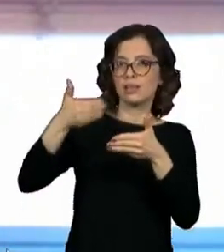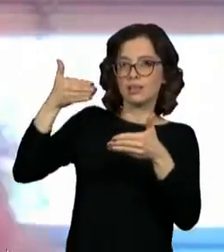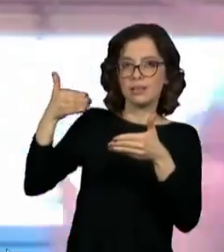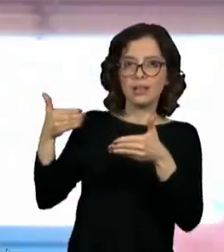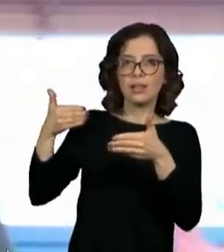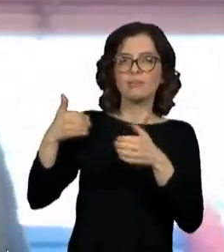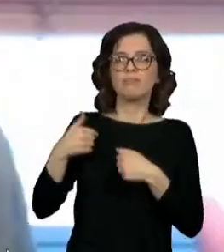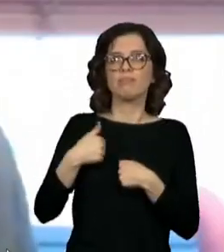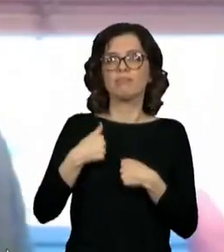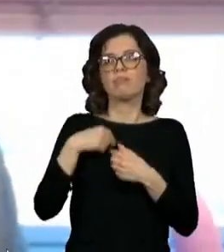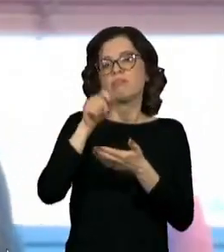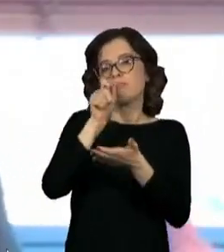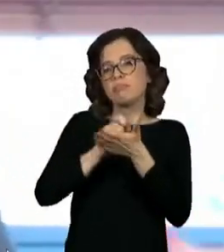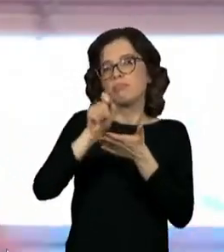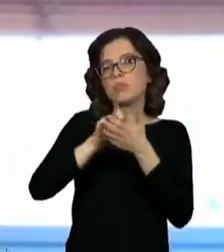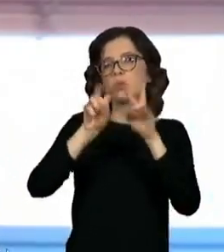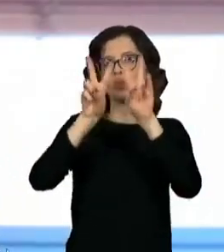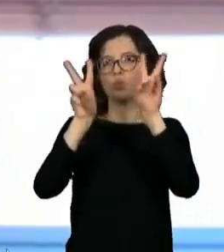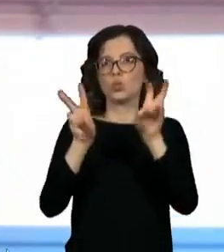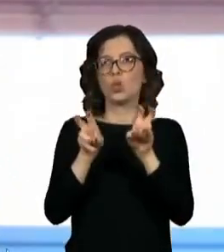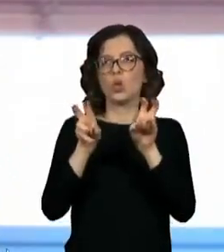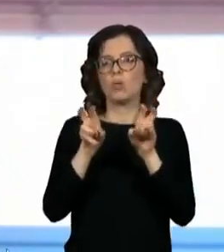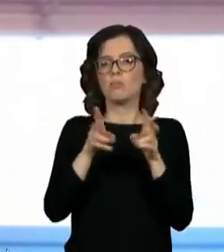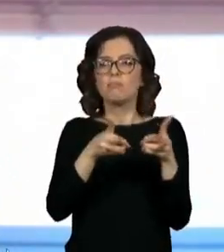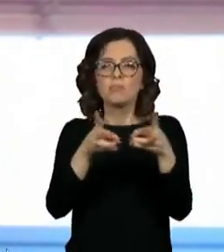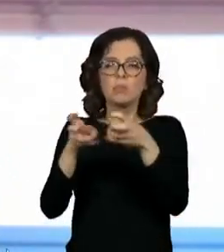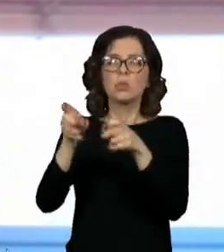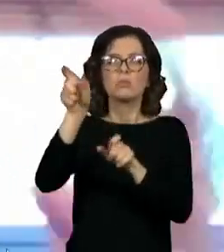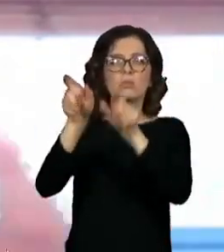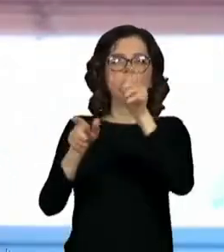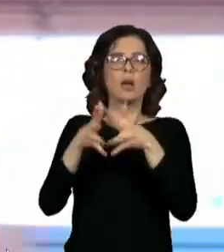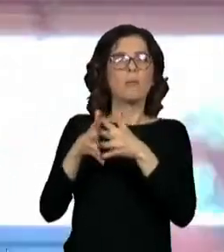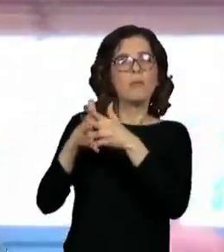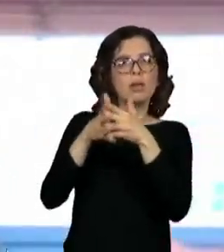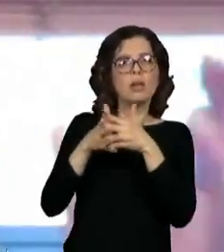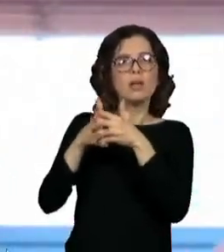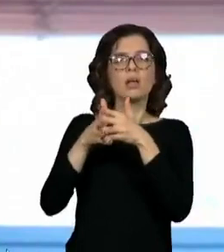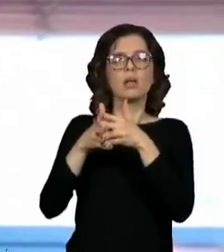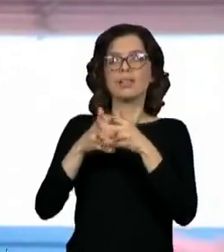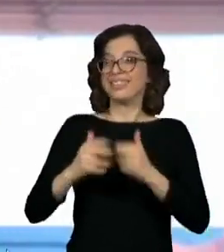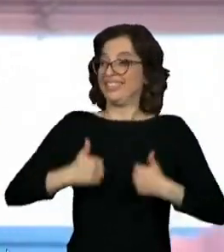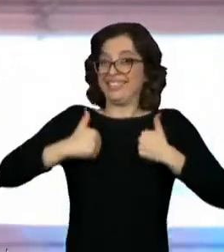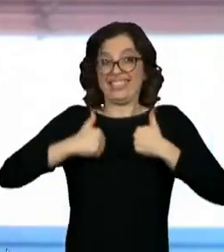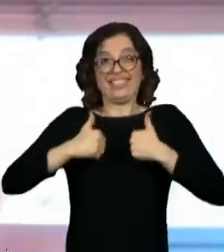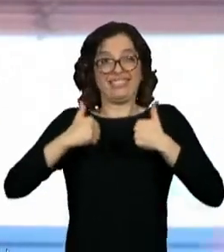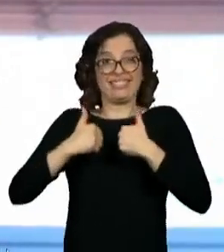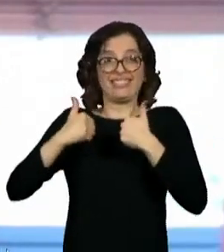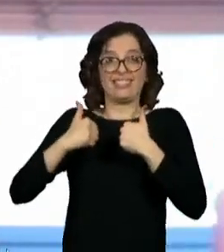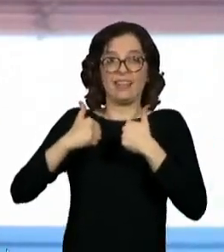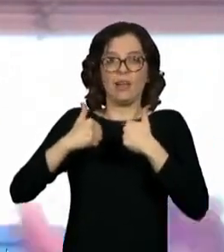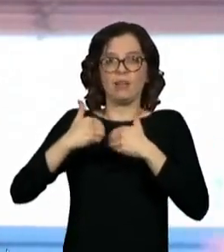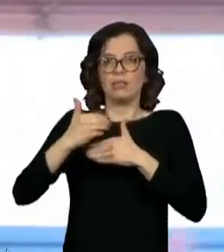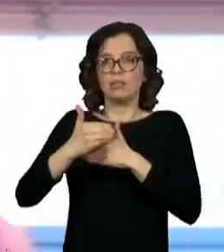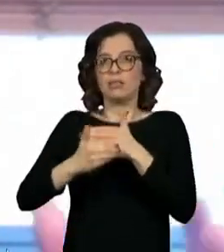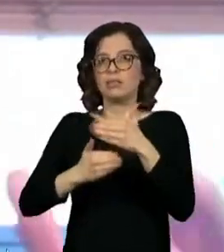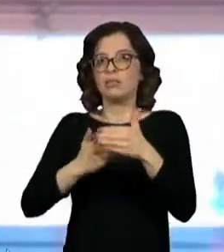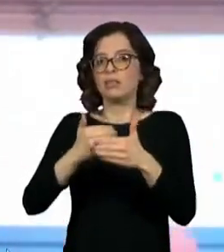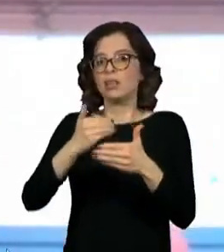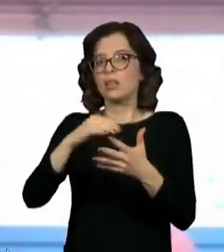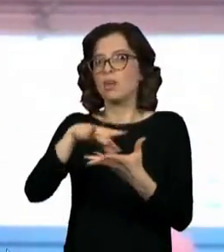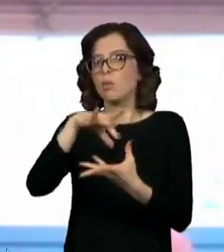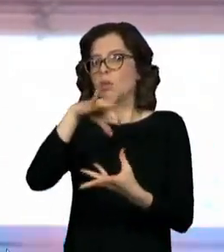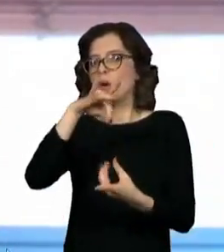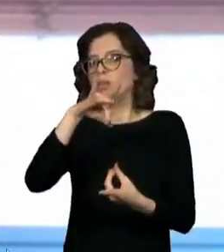we wrote about the end of history, and at least Americans were way, way too optimistic about the future of sort of